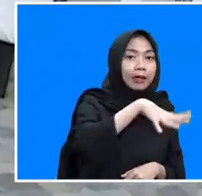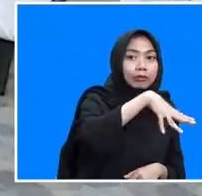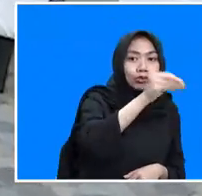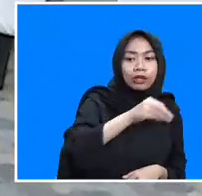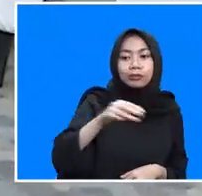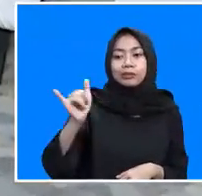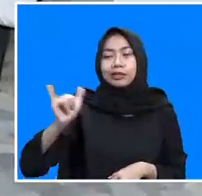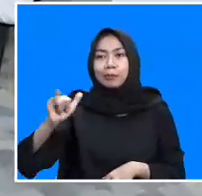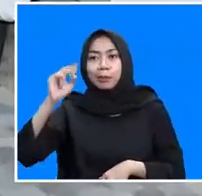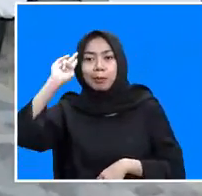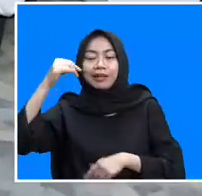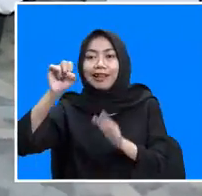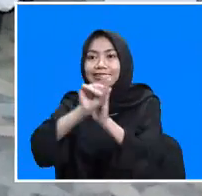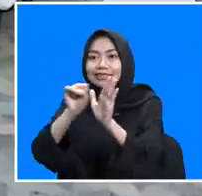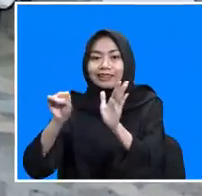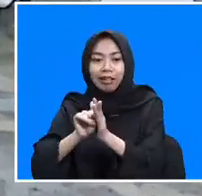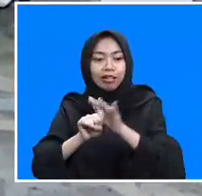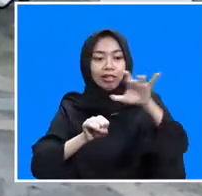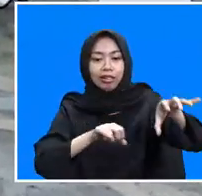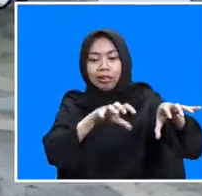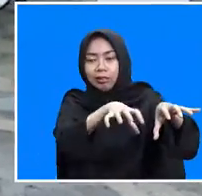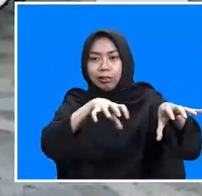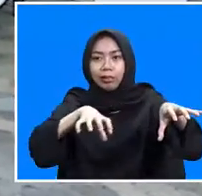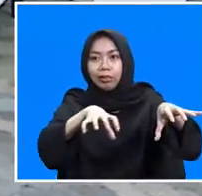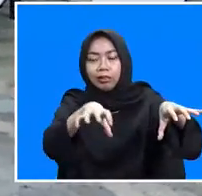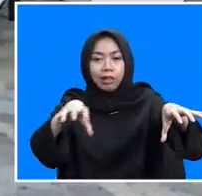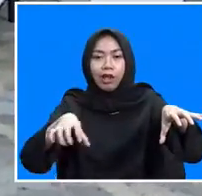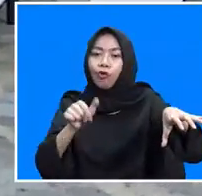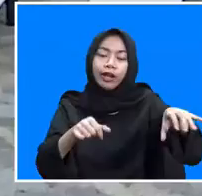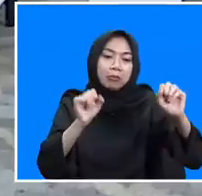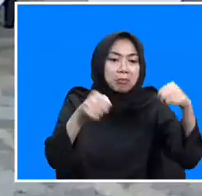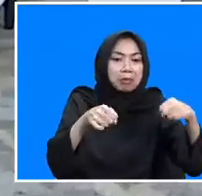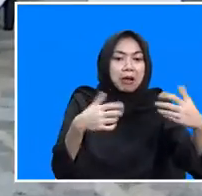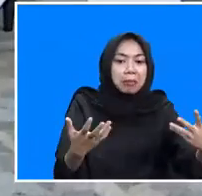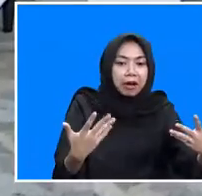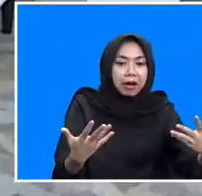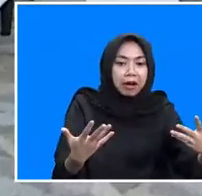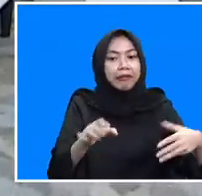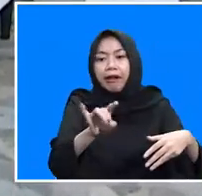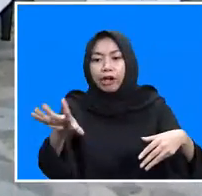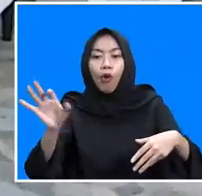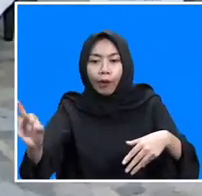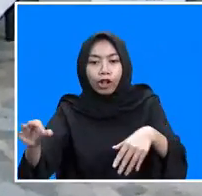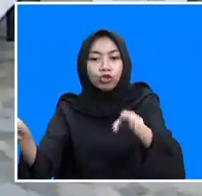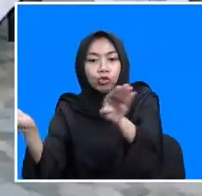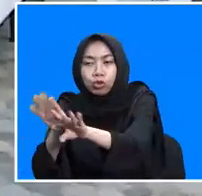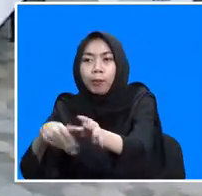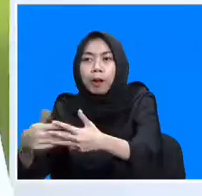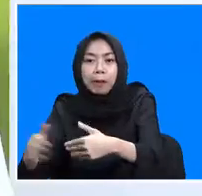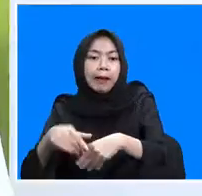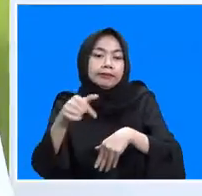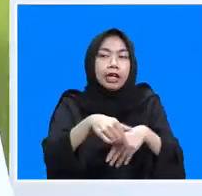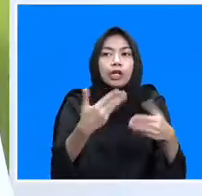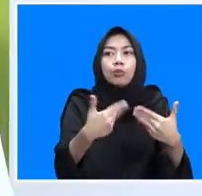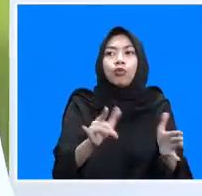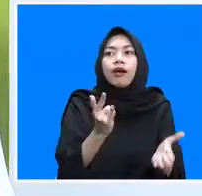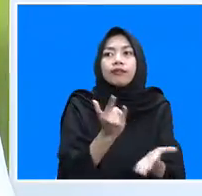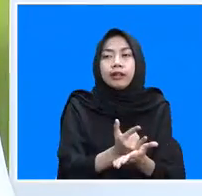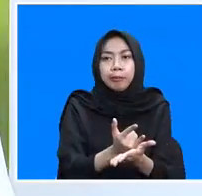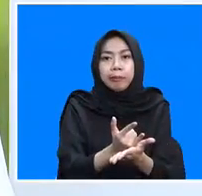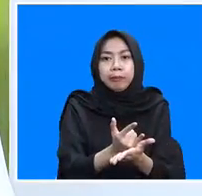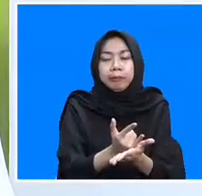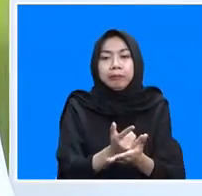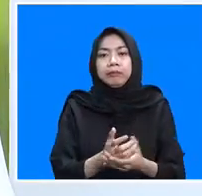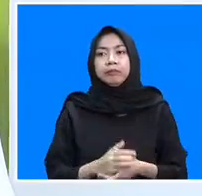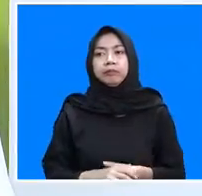agreed schools would be the first to open and last to close out of all institutions when it comes to COVID